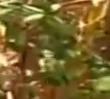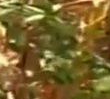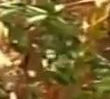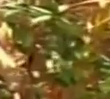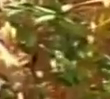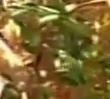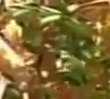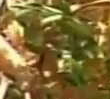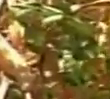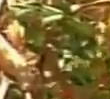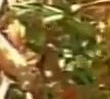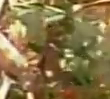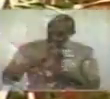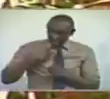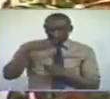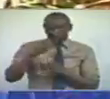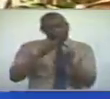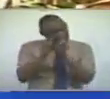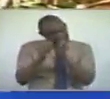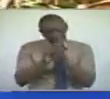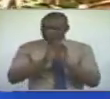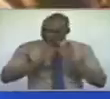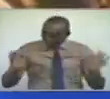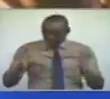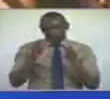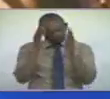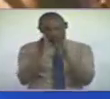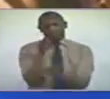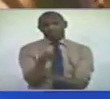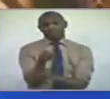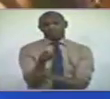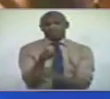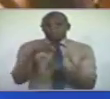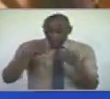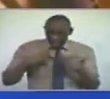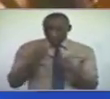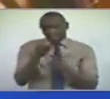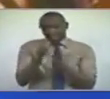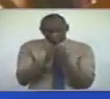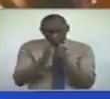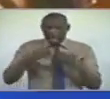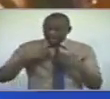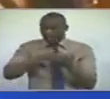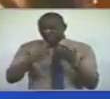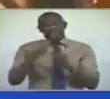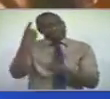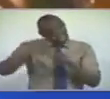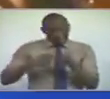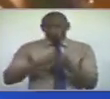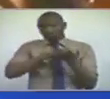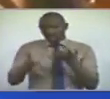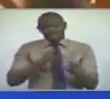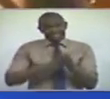Over the years, Kenya has over-relied on maize as a staple food crop, despite the crop being prone to failure every time there